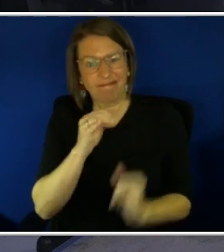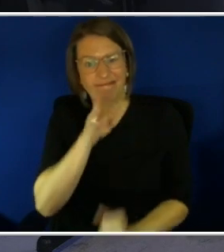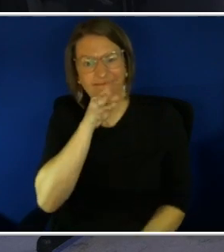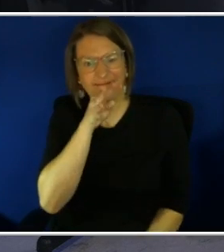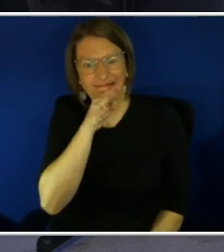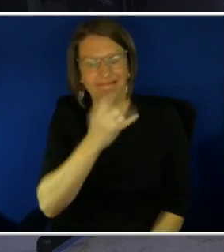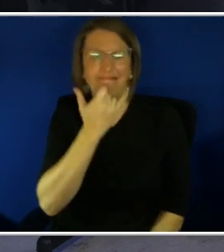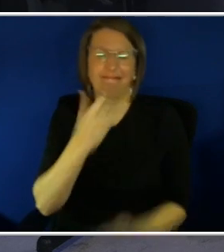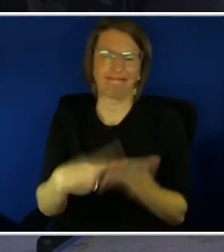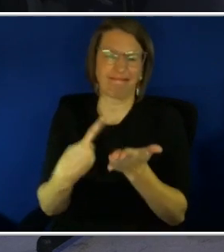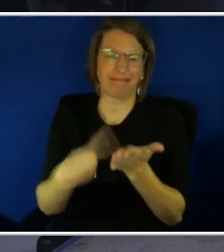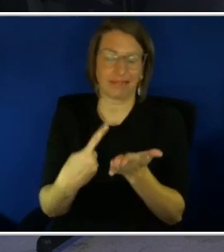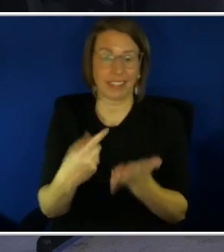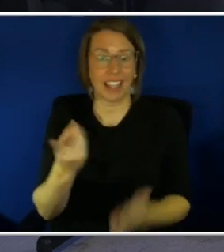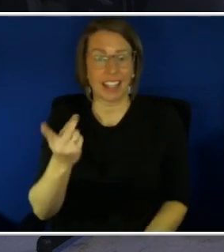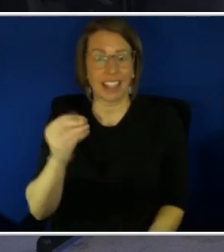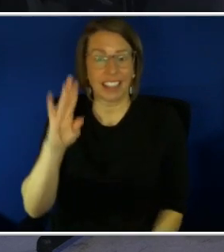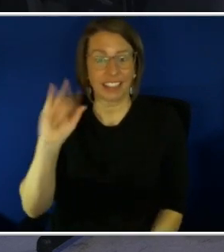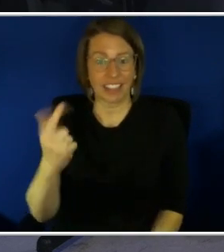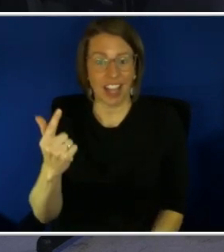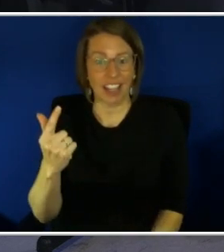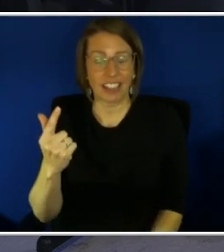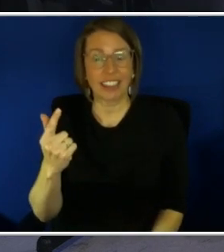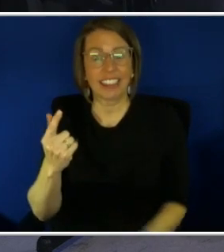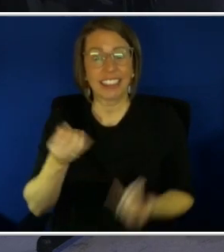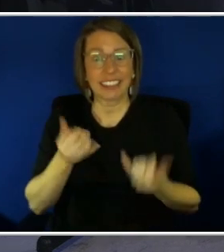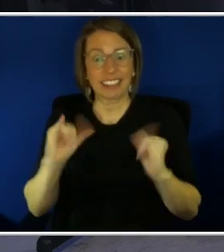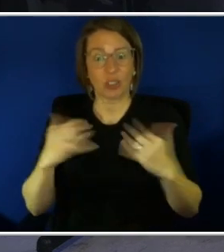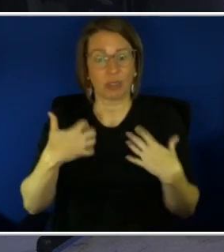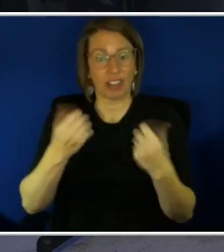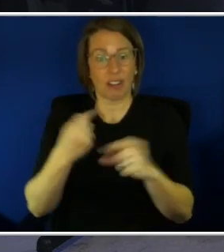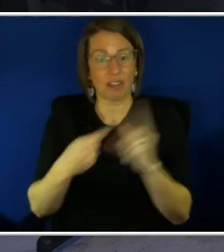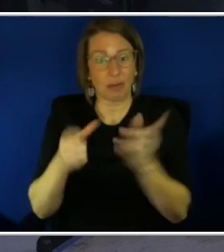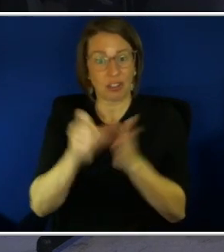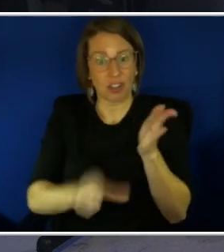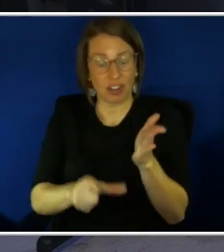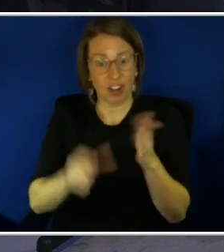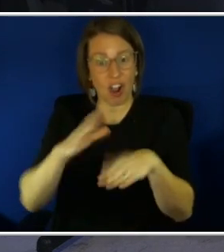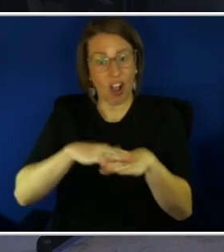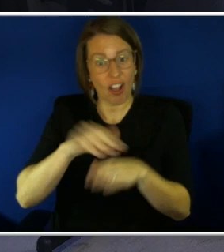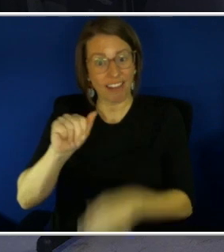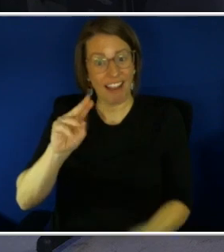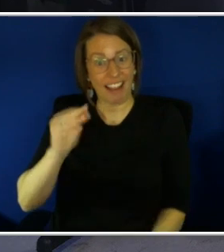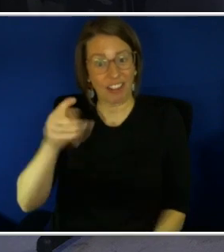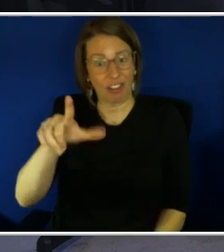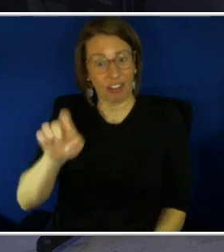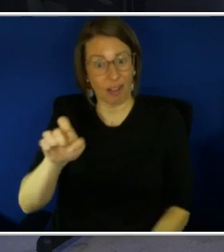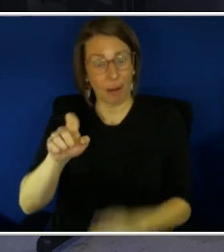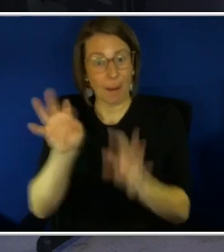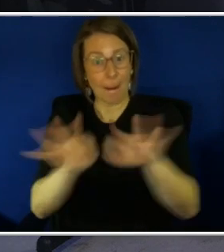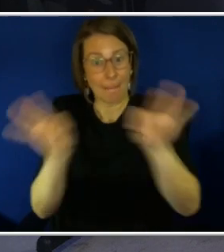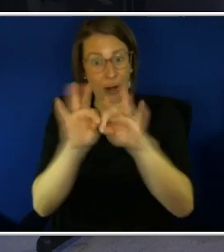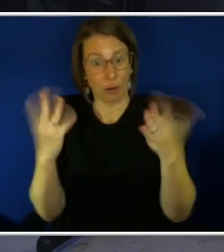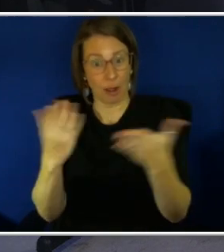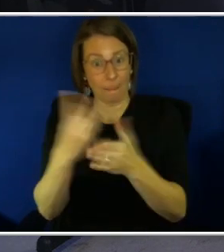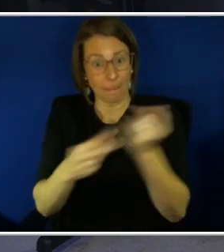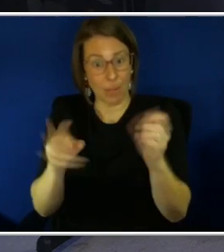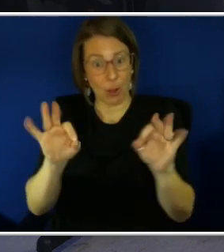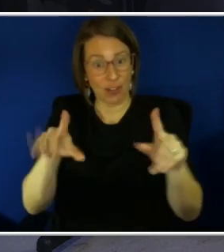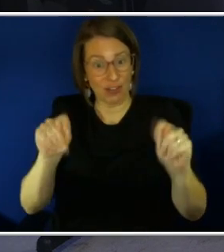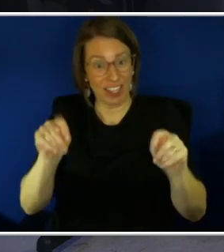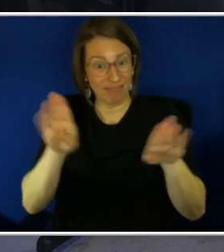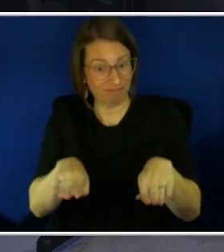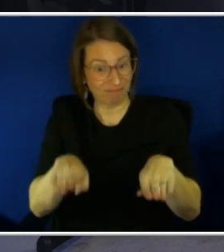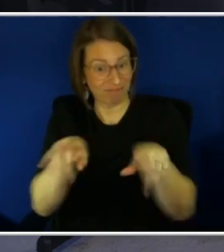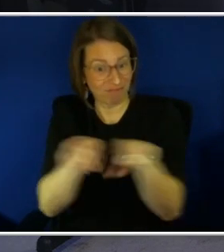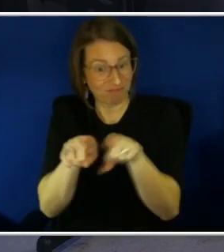is still recovering from surgery on his ankle. But the important fact is, both his feet are also here. He's